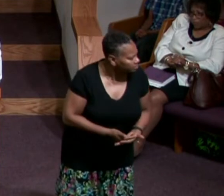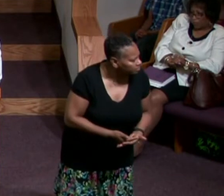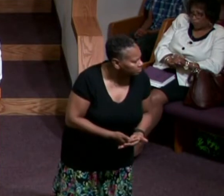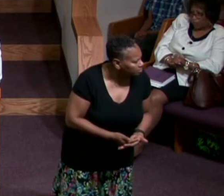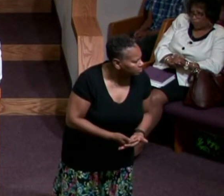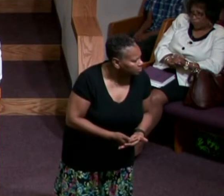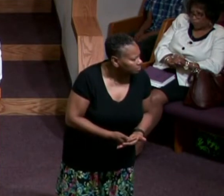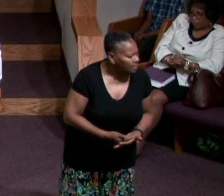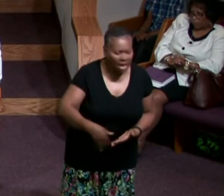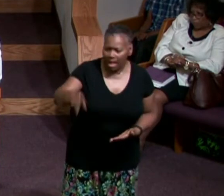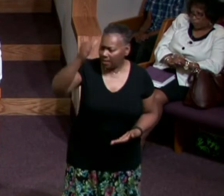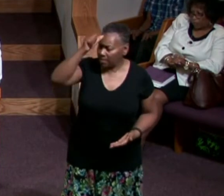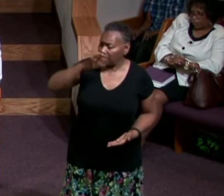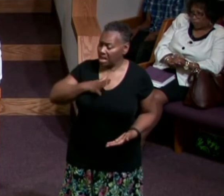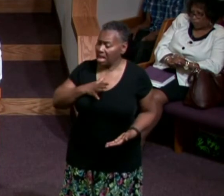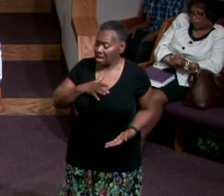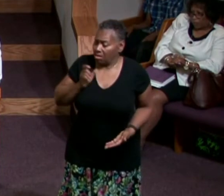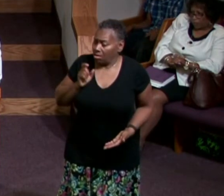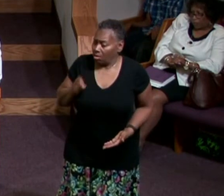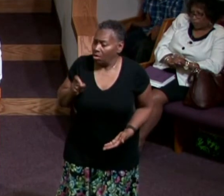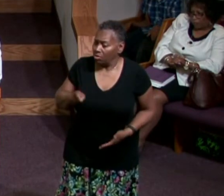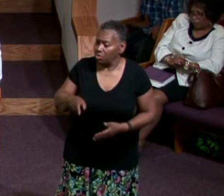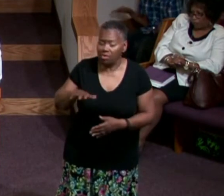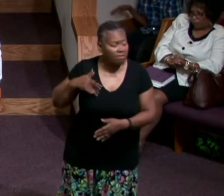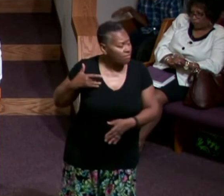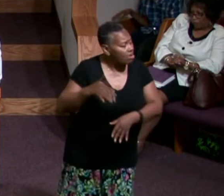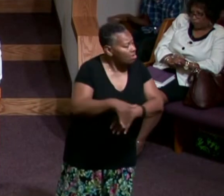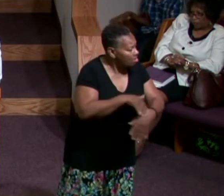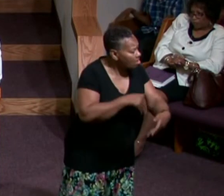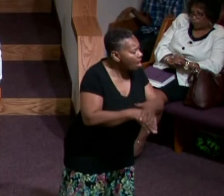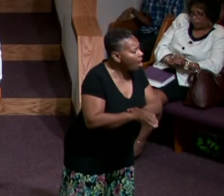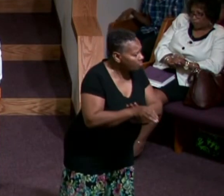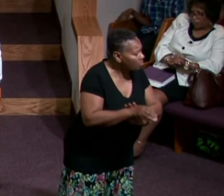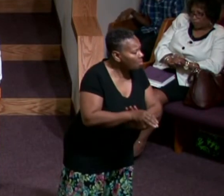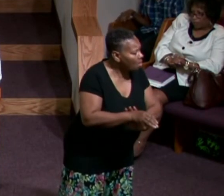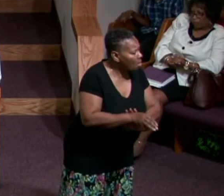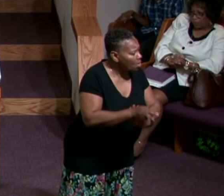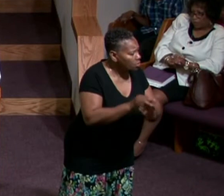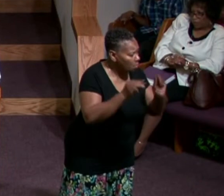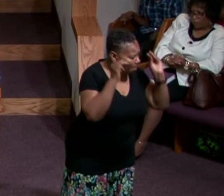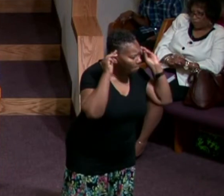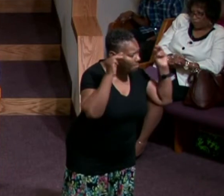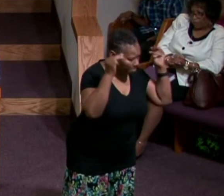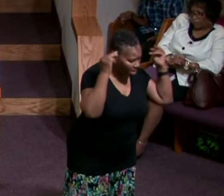And the brothers ought to feel comfortable enough to be a mentor to the son.